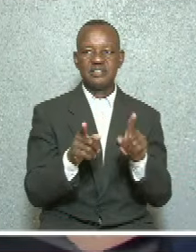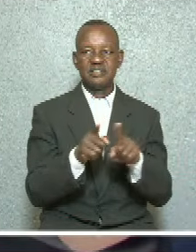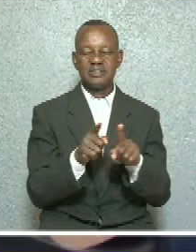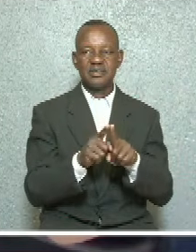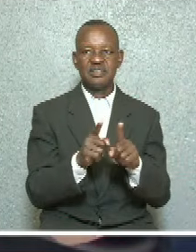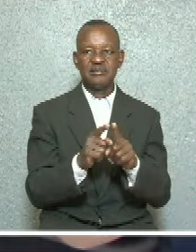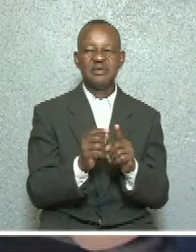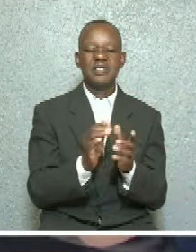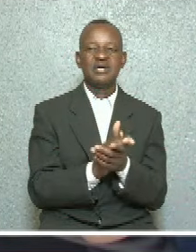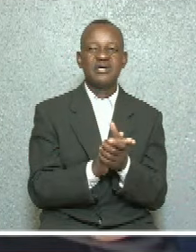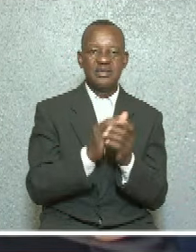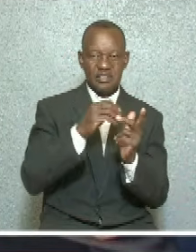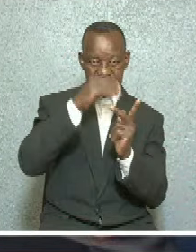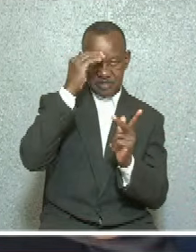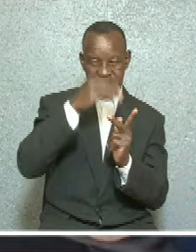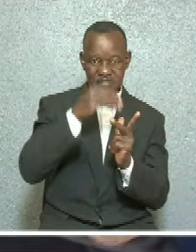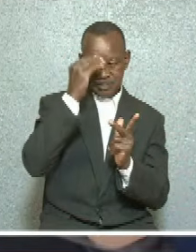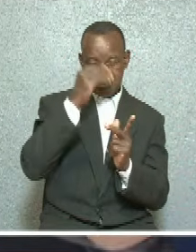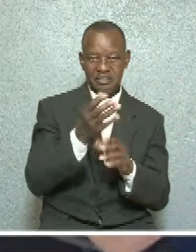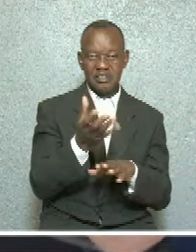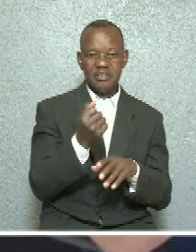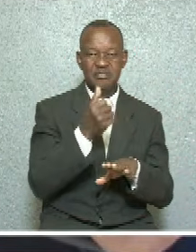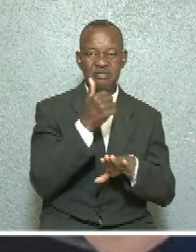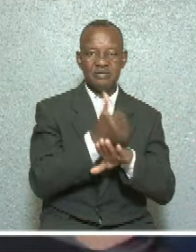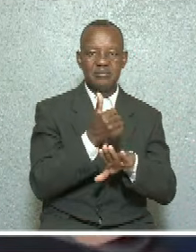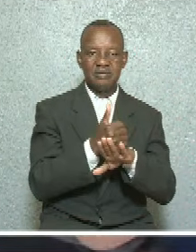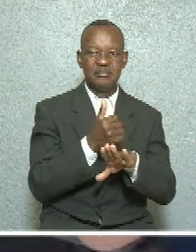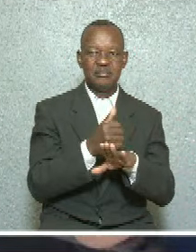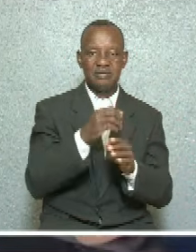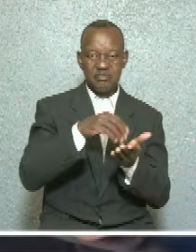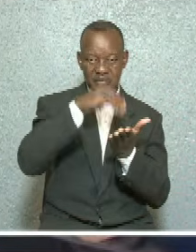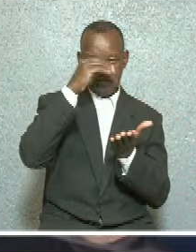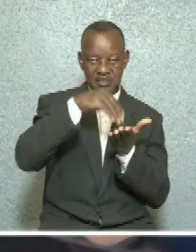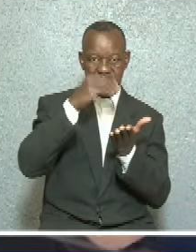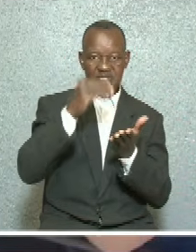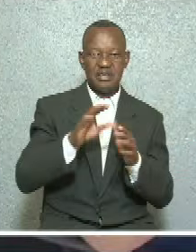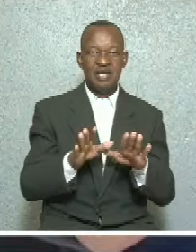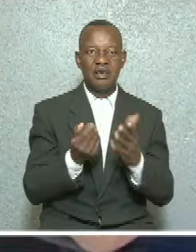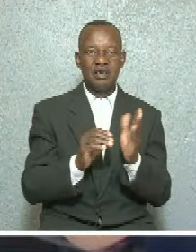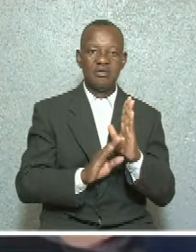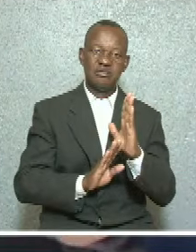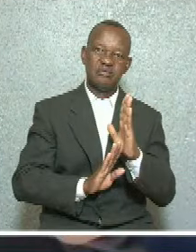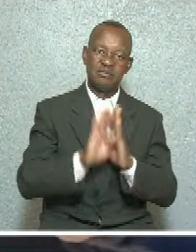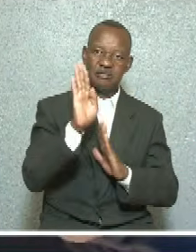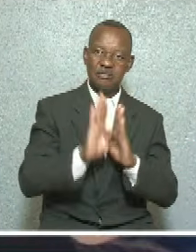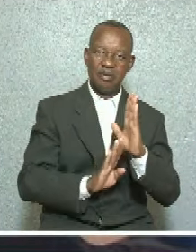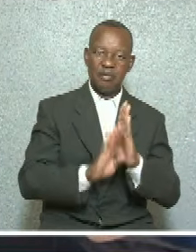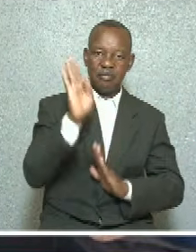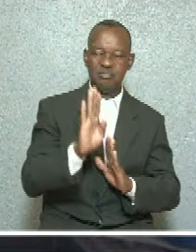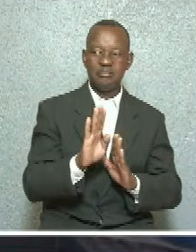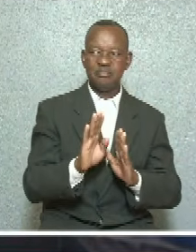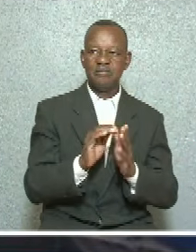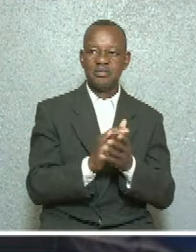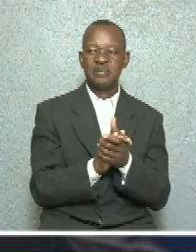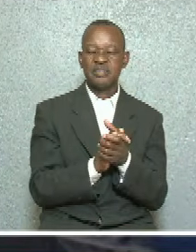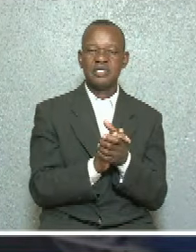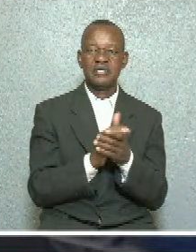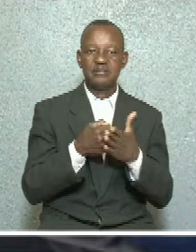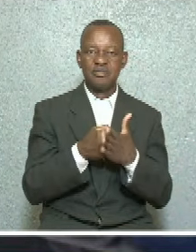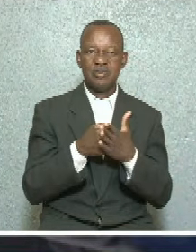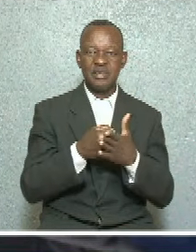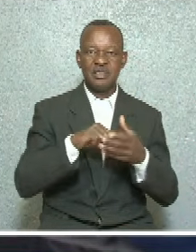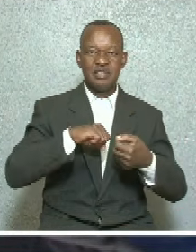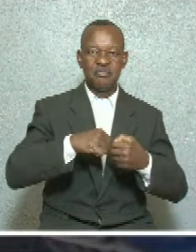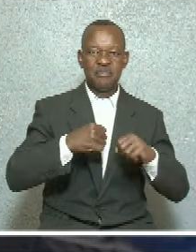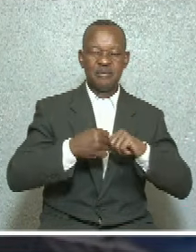to then learn how to program the robot, how to make it move, and basically solve problems with